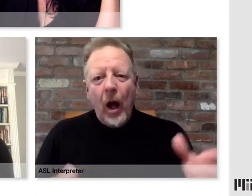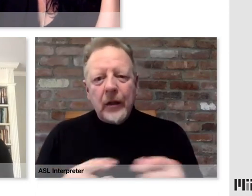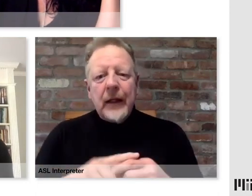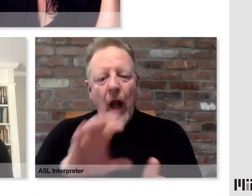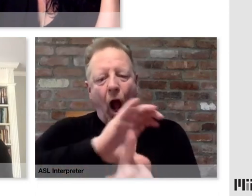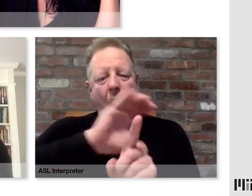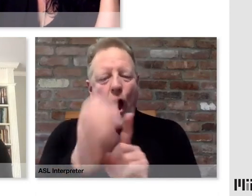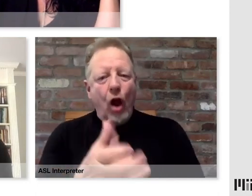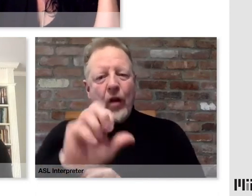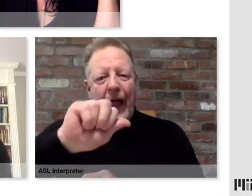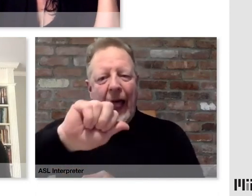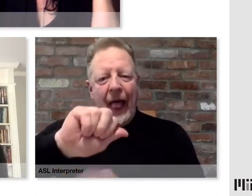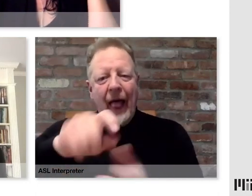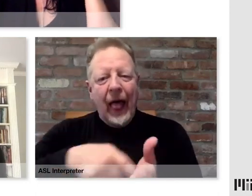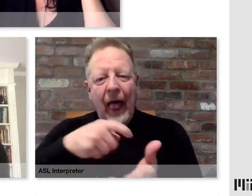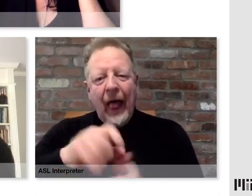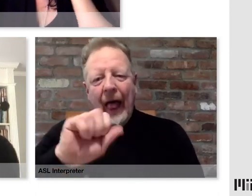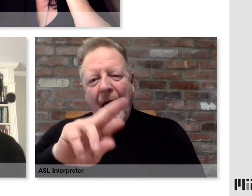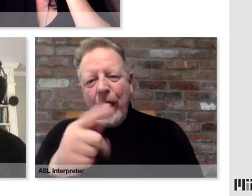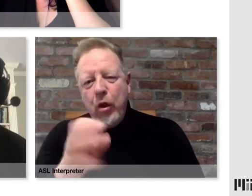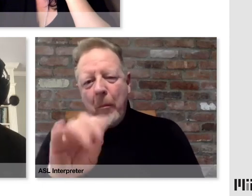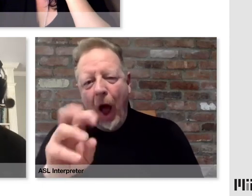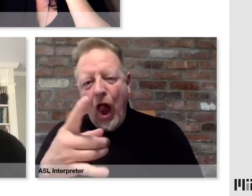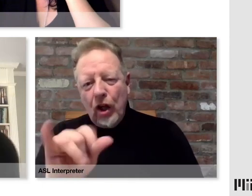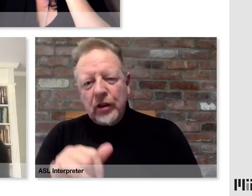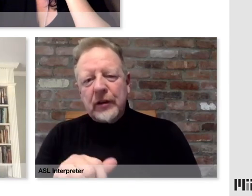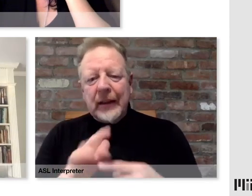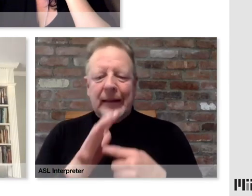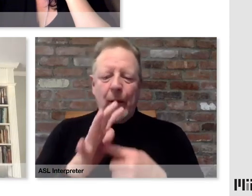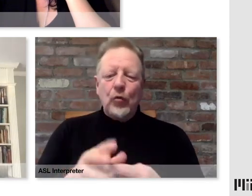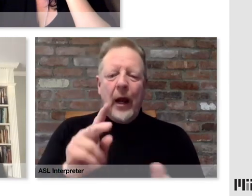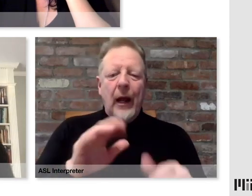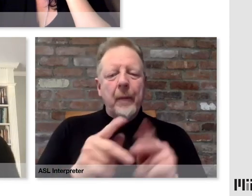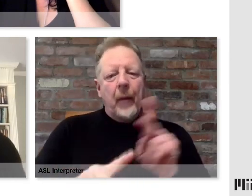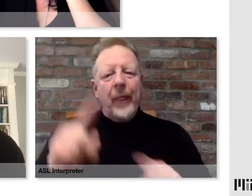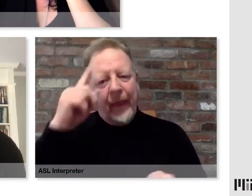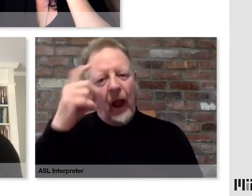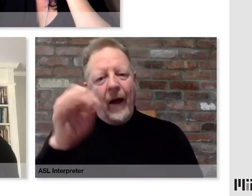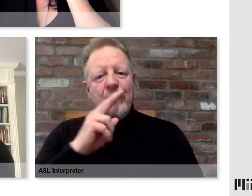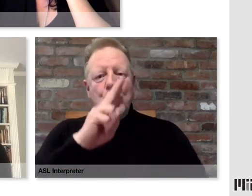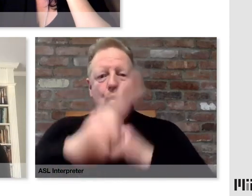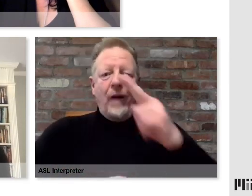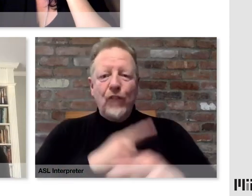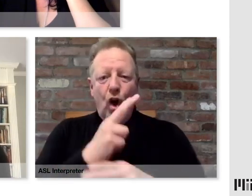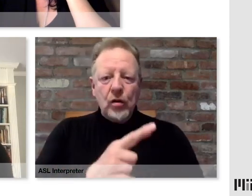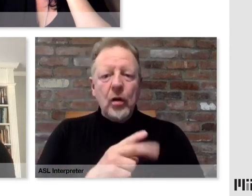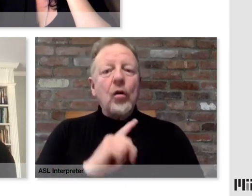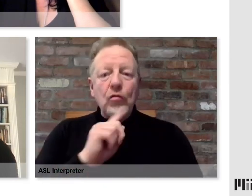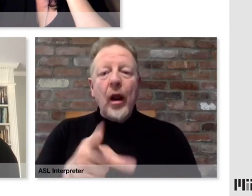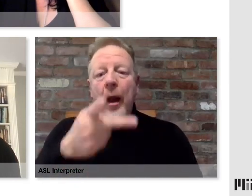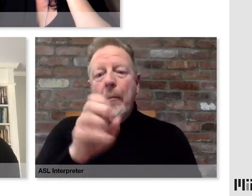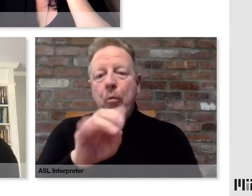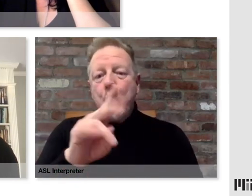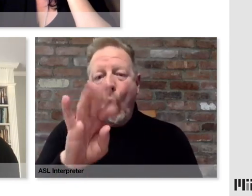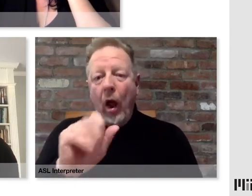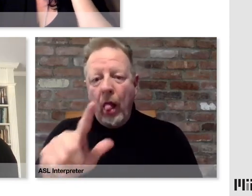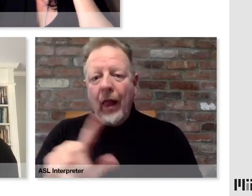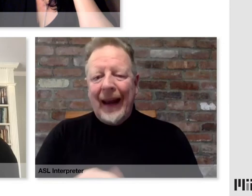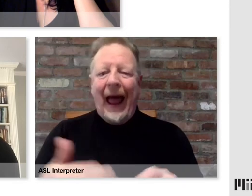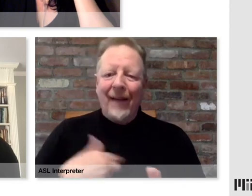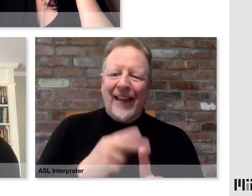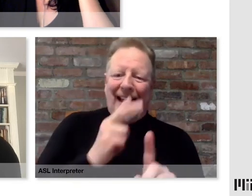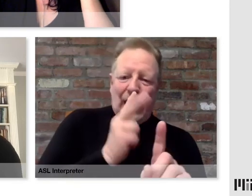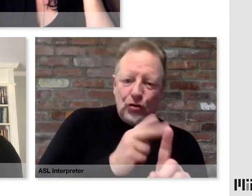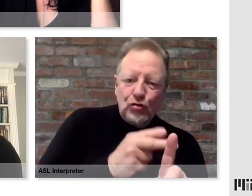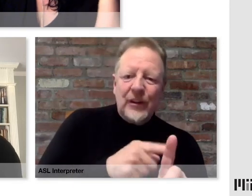is precisely about demonstrating that things that people think of as universals are parochial and have histories. Mm-hmm. And,